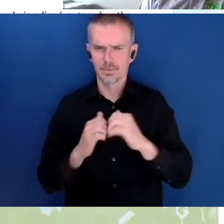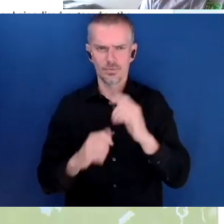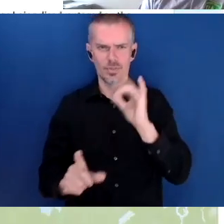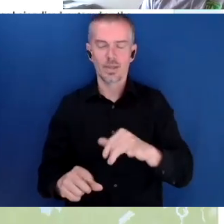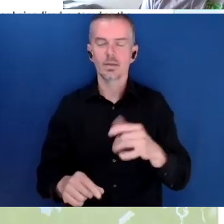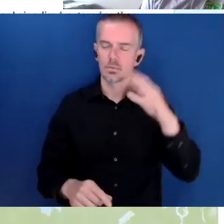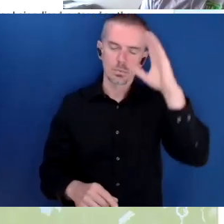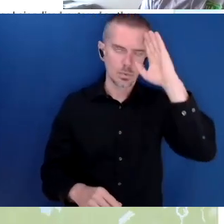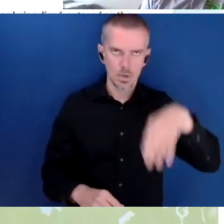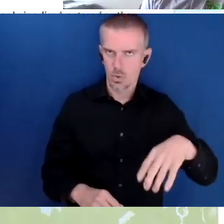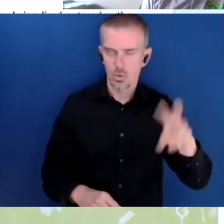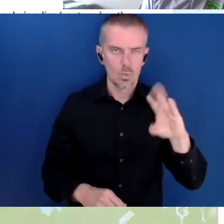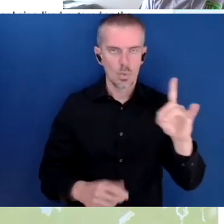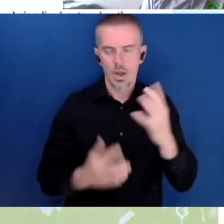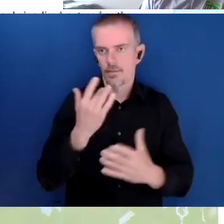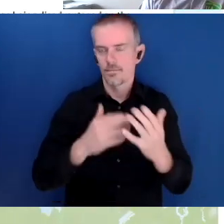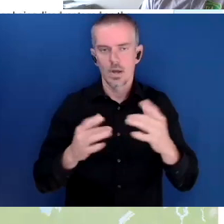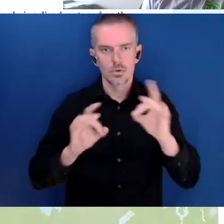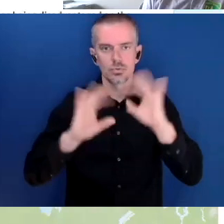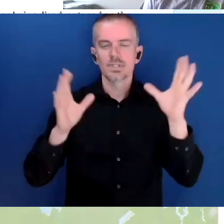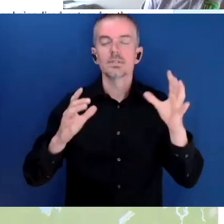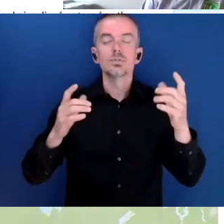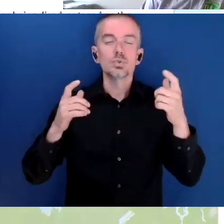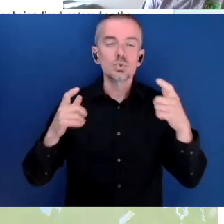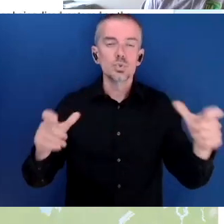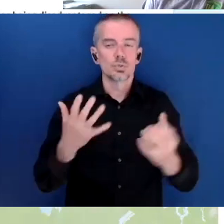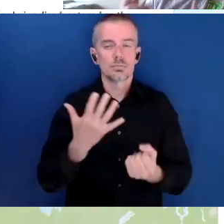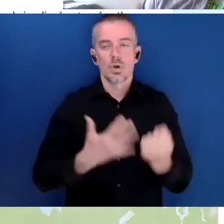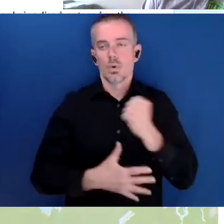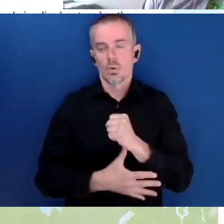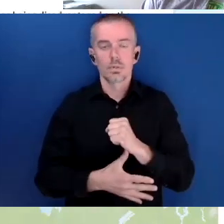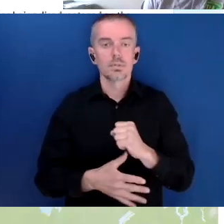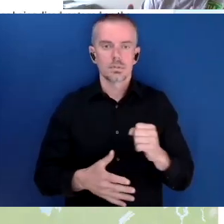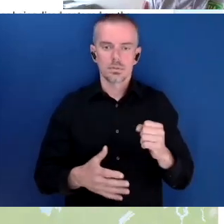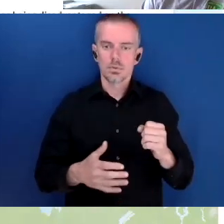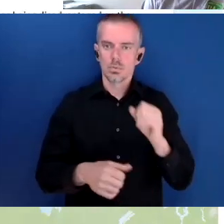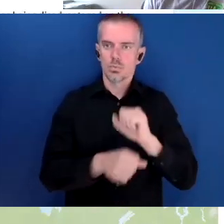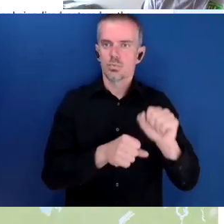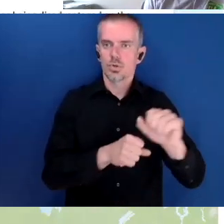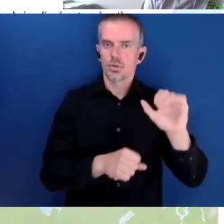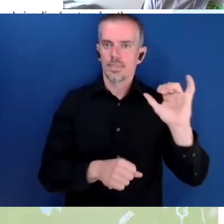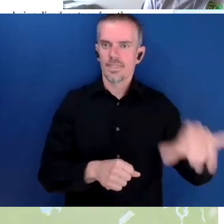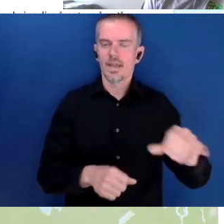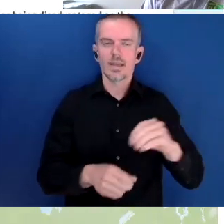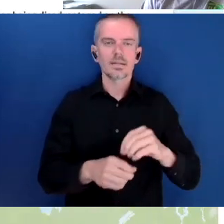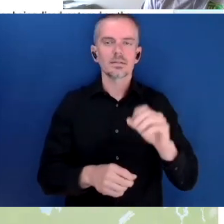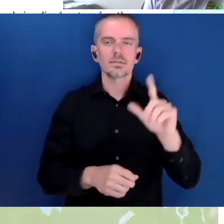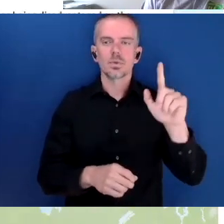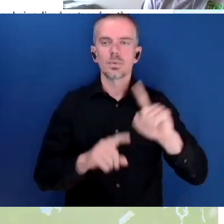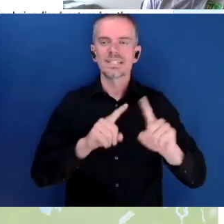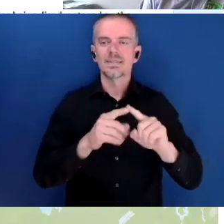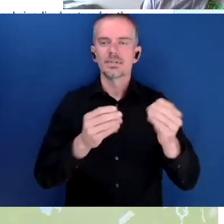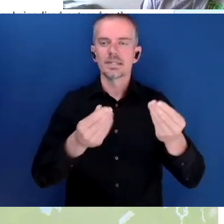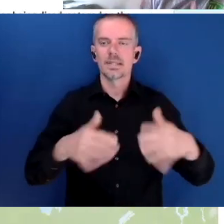is a huge issue for our agency. And so moving forward on work in 21 priority landscapes that we've